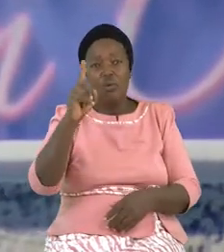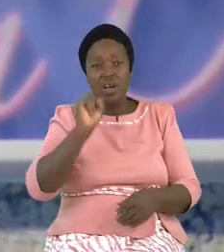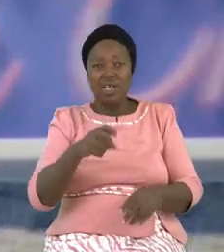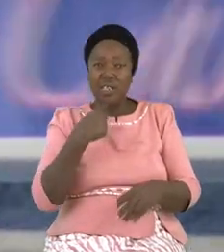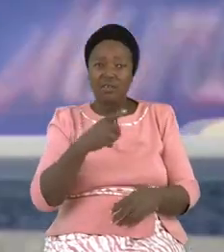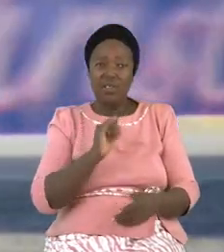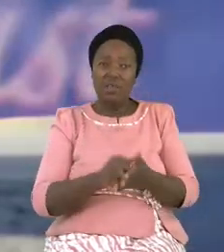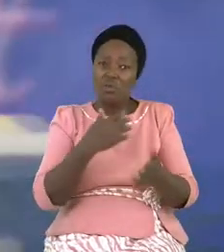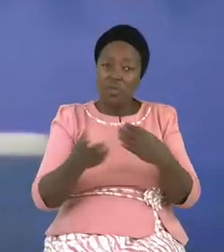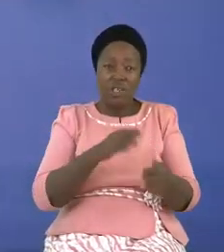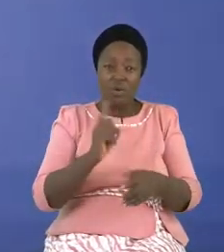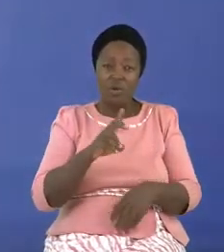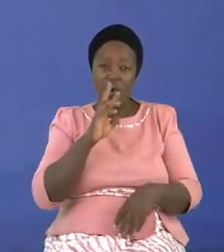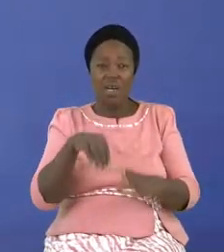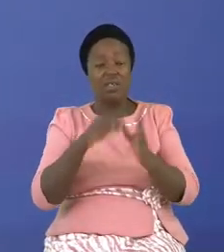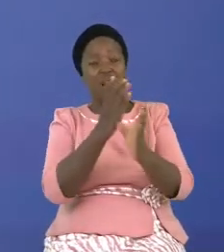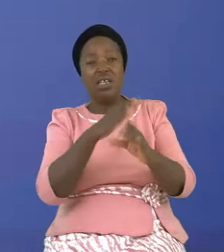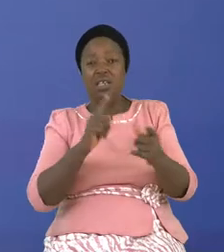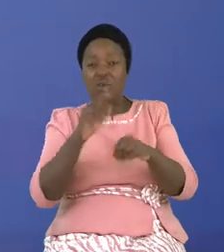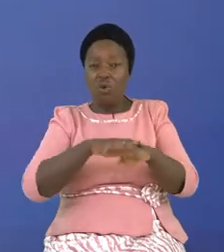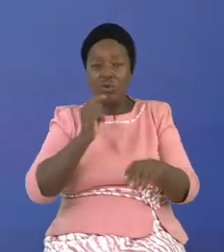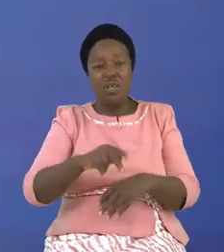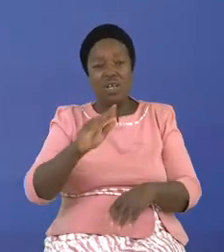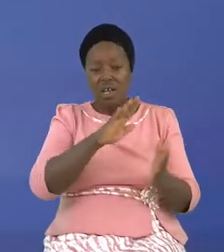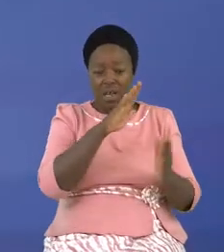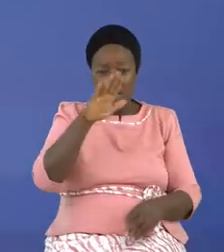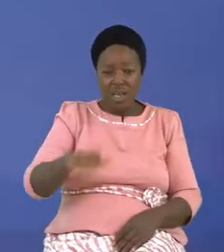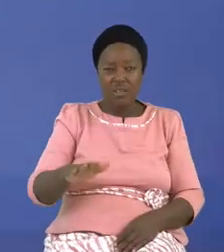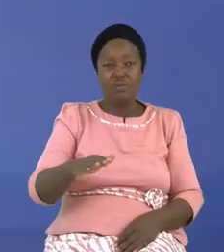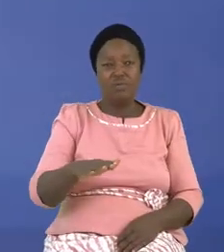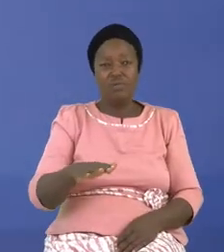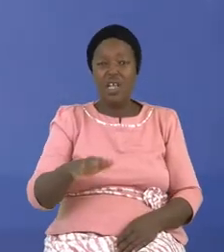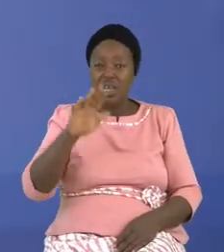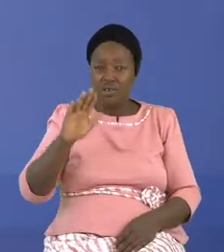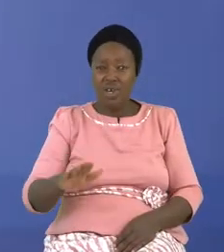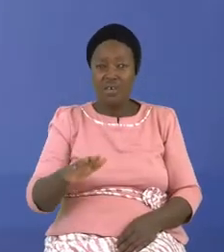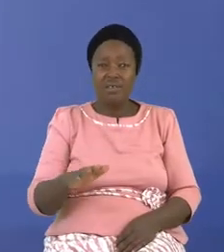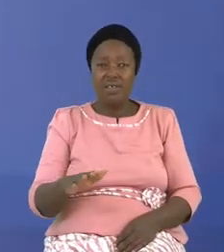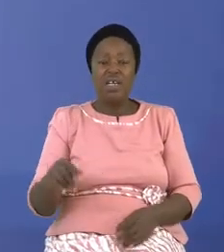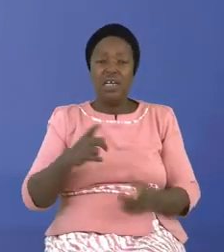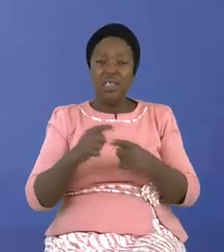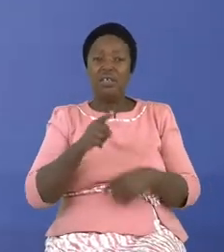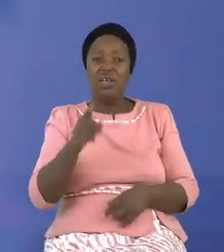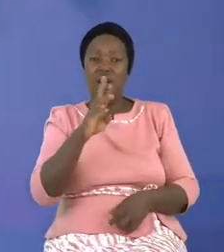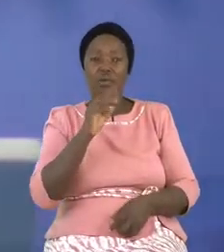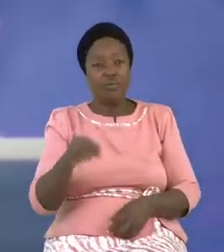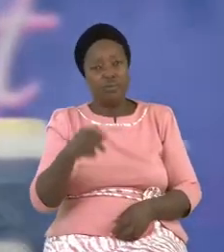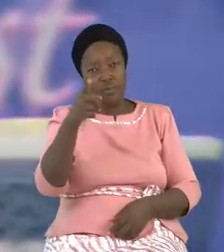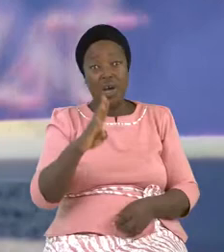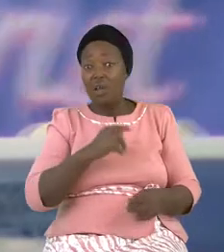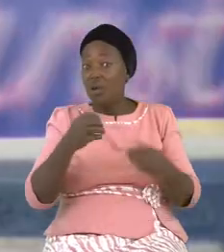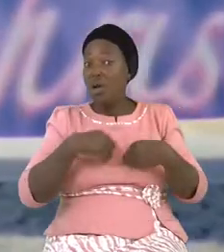on the line, you can say, little child, little children, ye of God, and have overcome